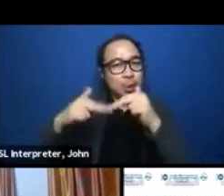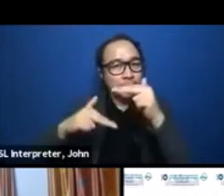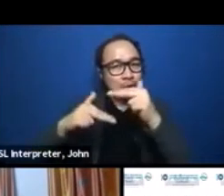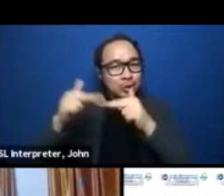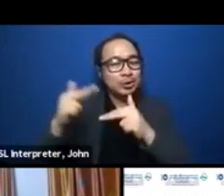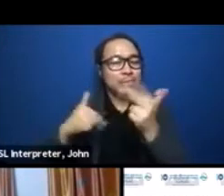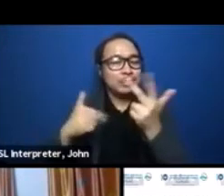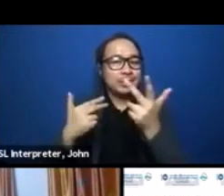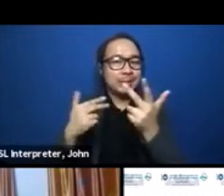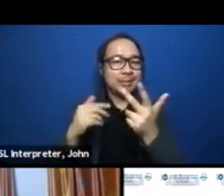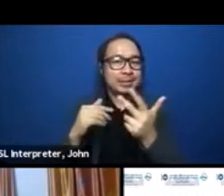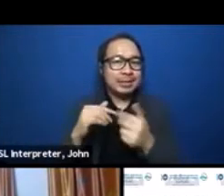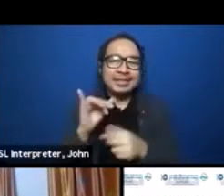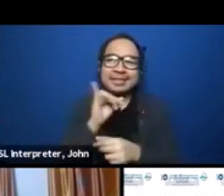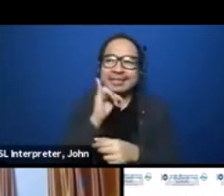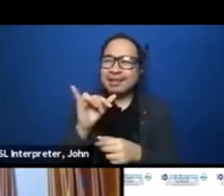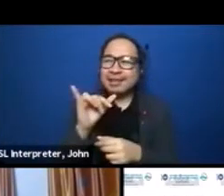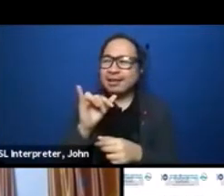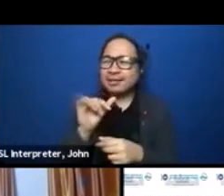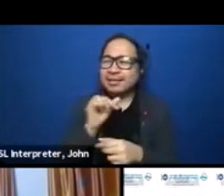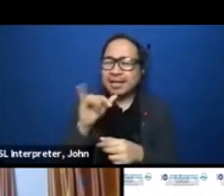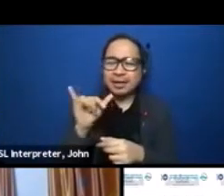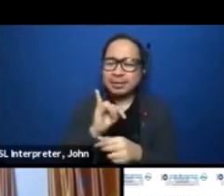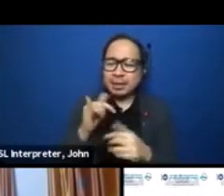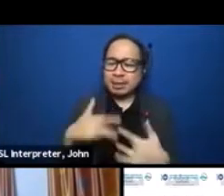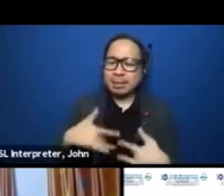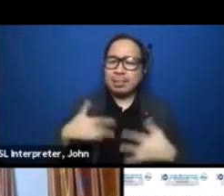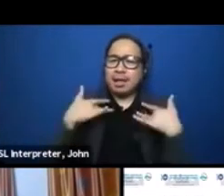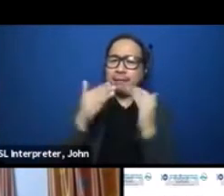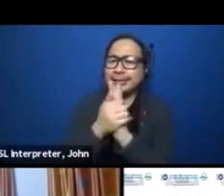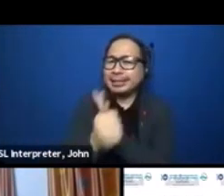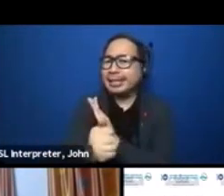it's not a life skill course, but more on,